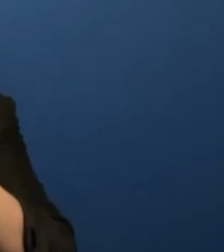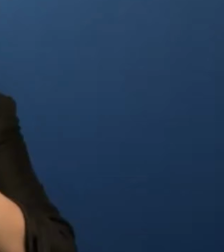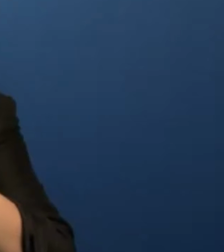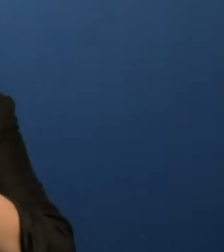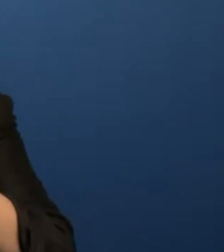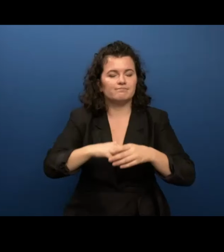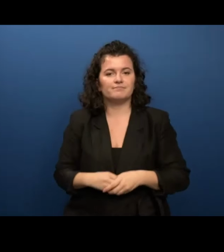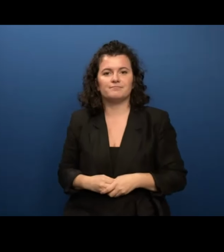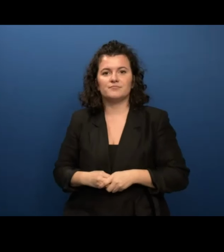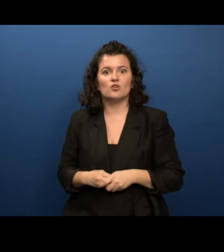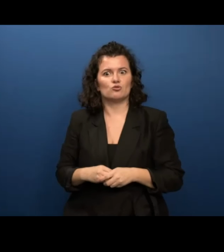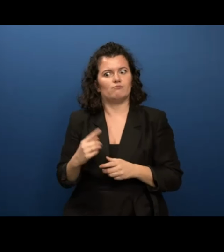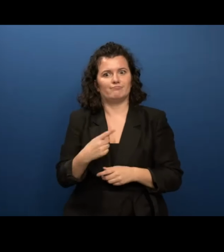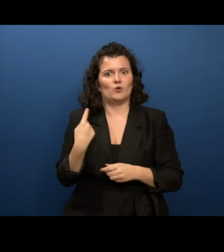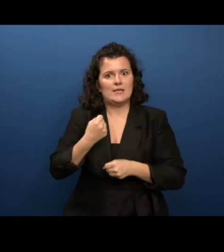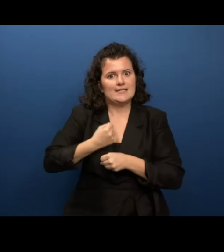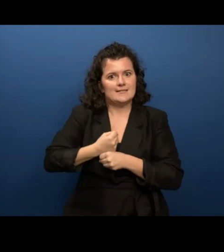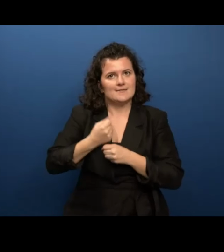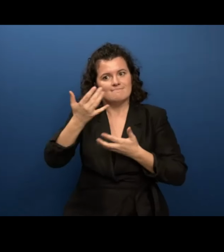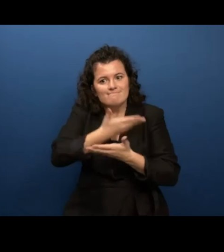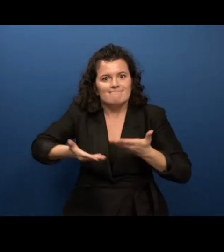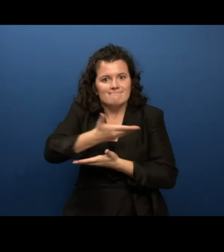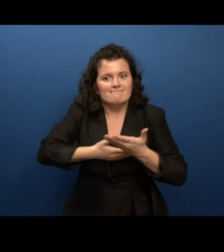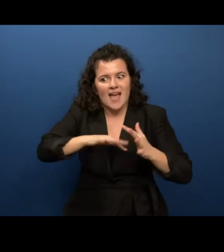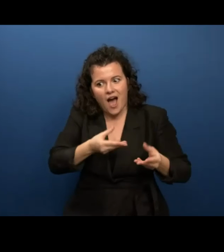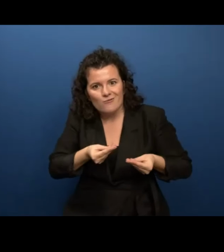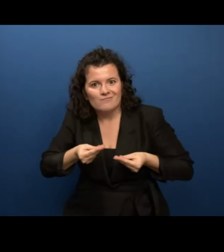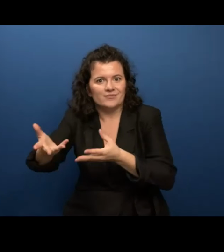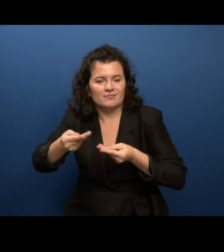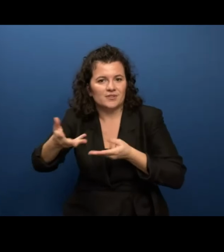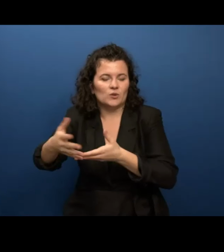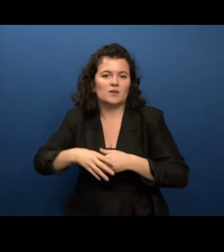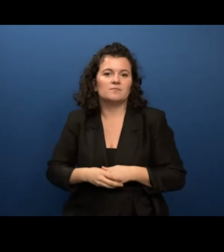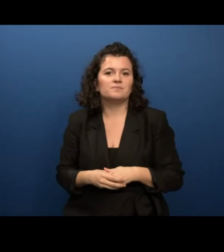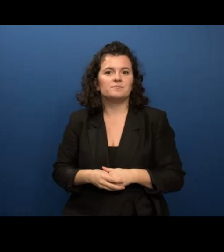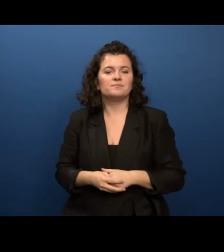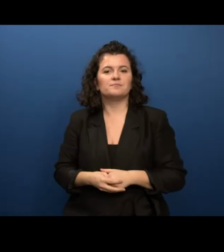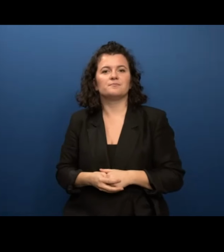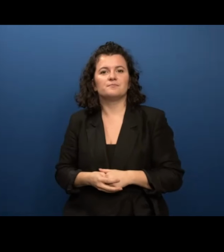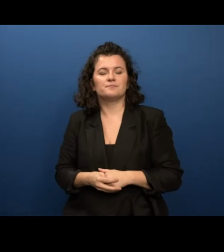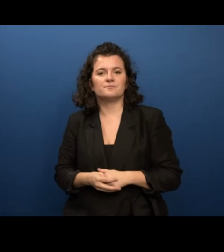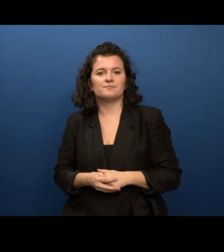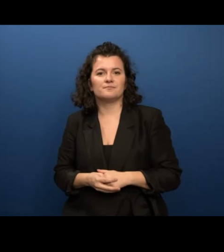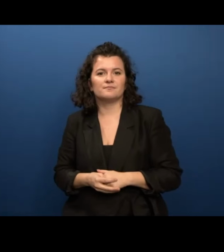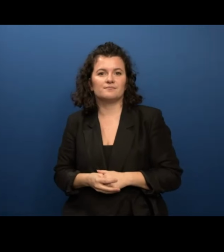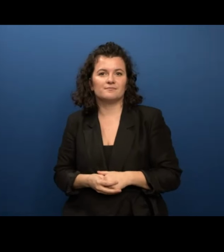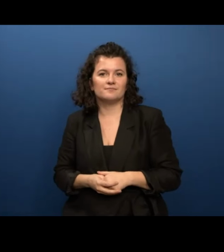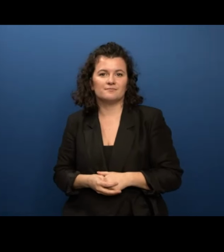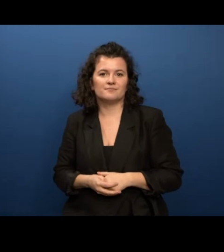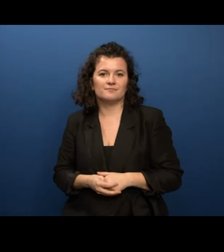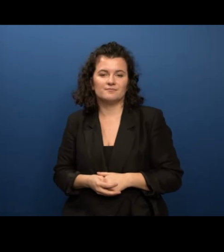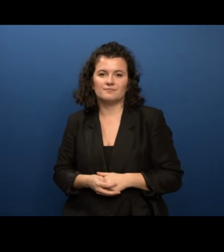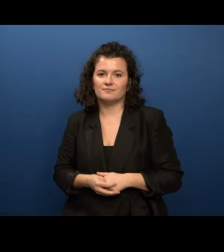And maybe if there is a question you wish to ask us, we are a